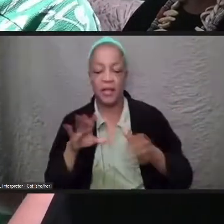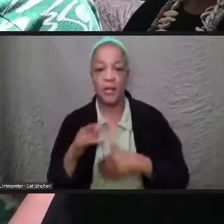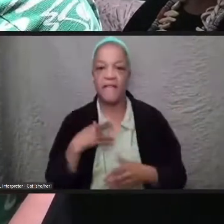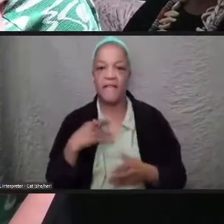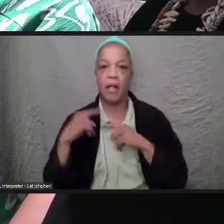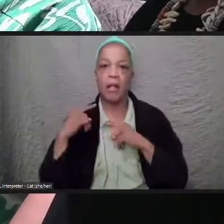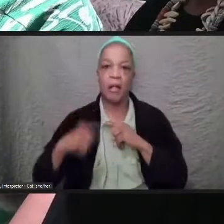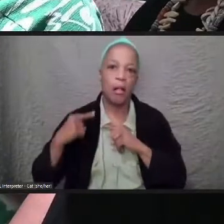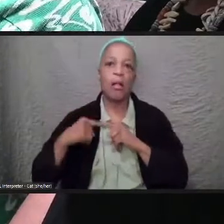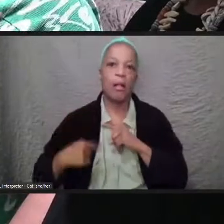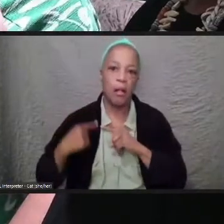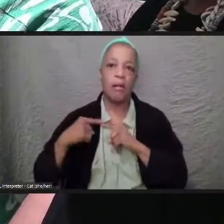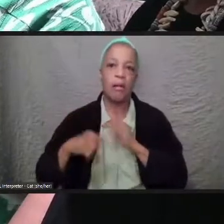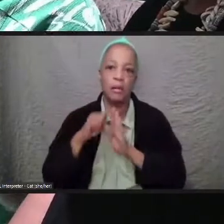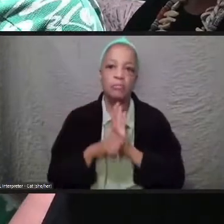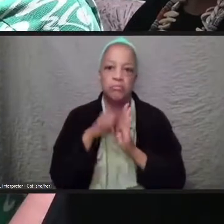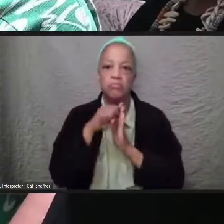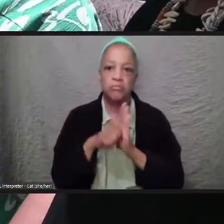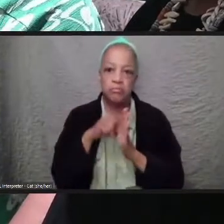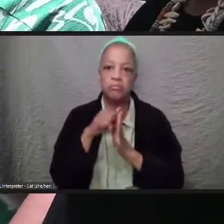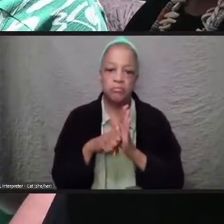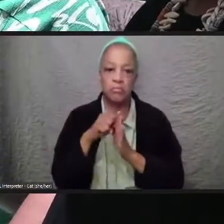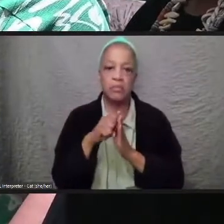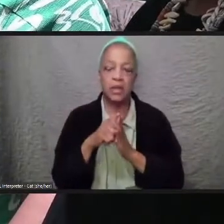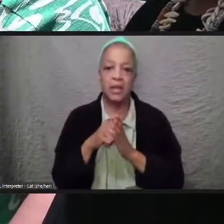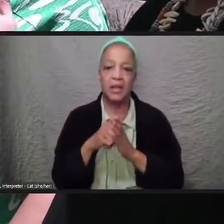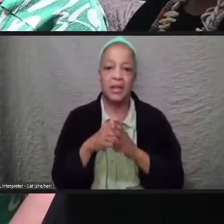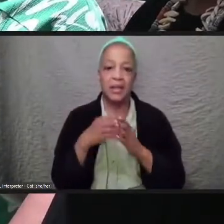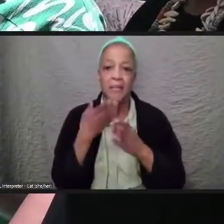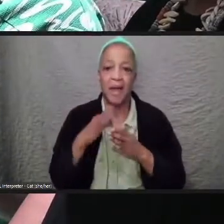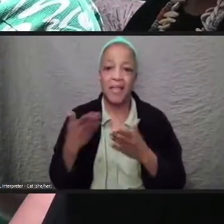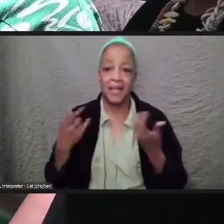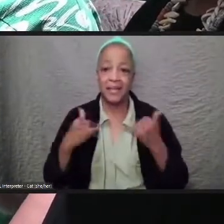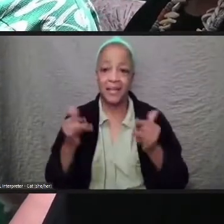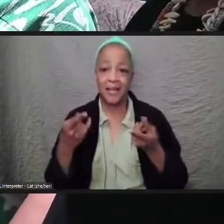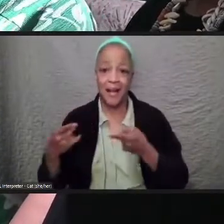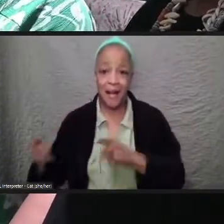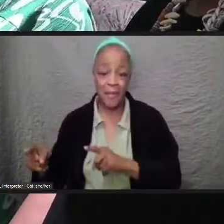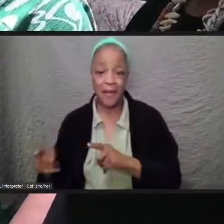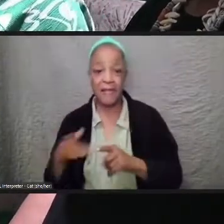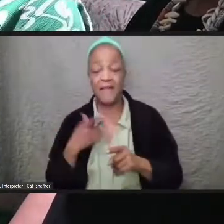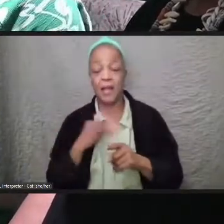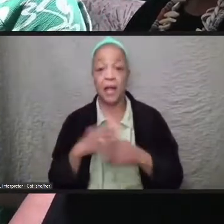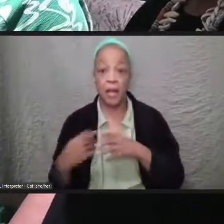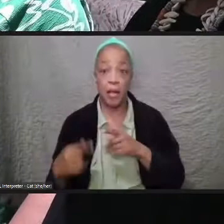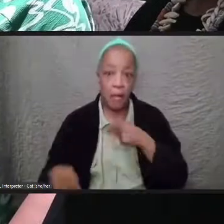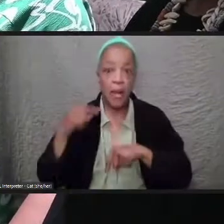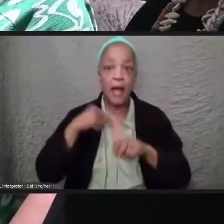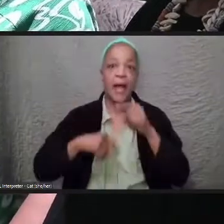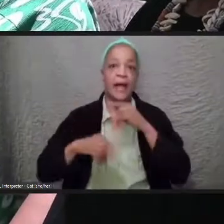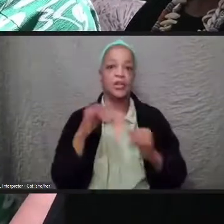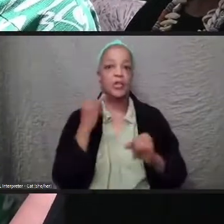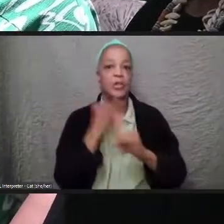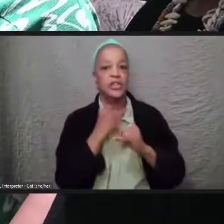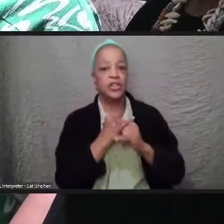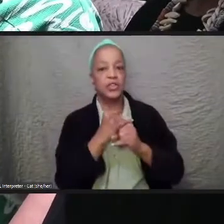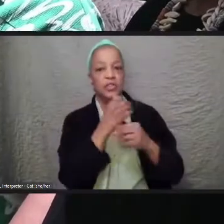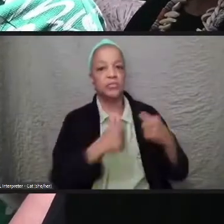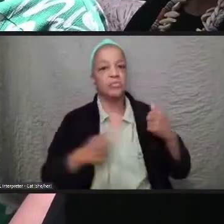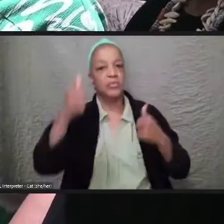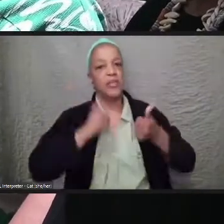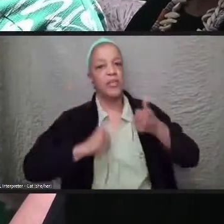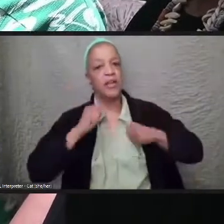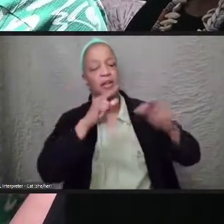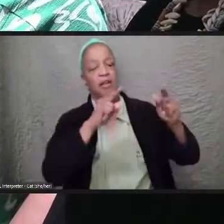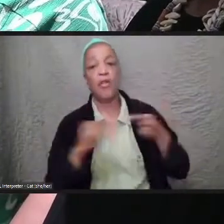sort of spinning and cycling and that things don't happen, and then we sort of go back into institutions and this harm is